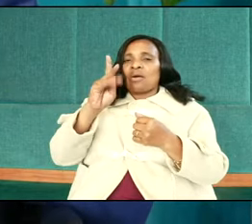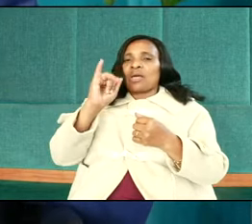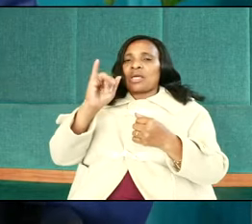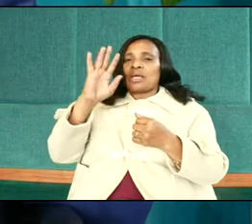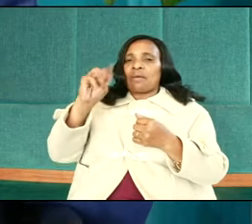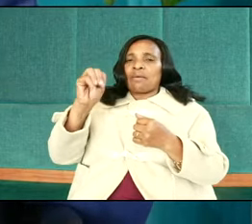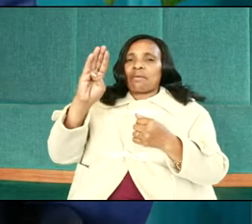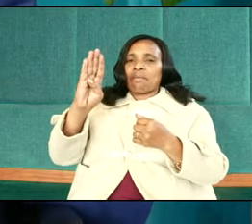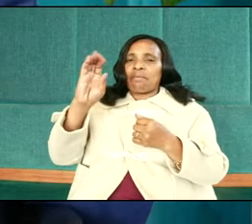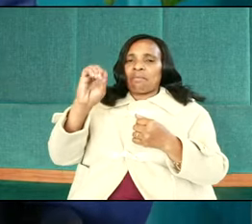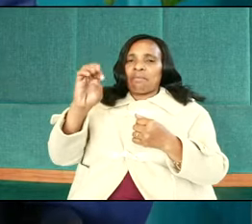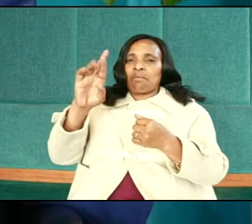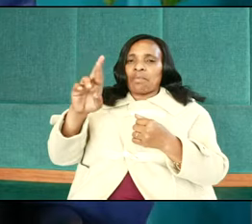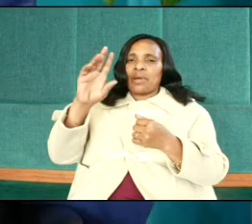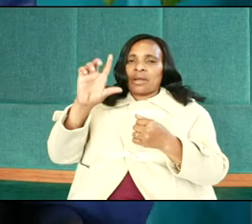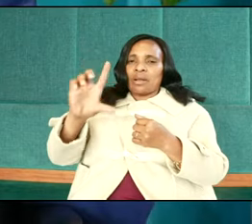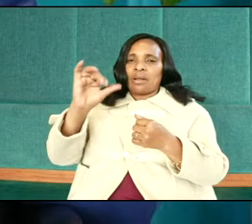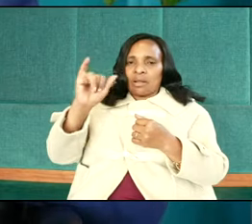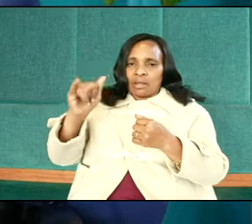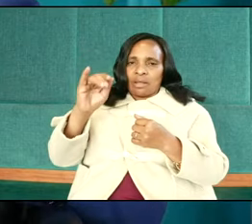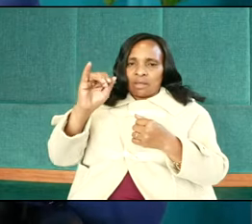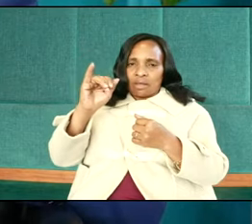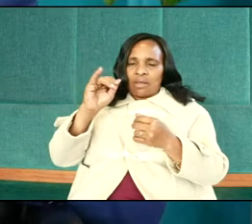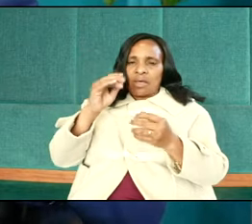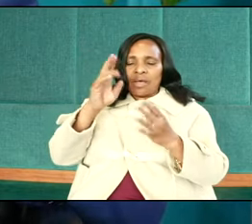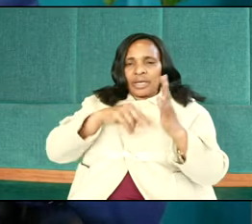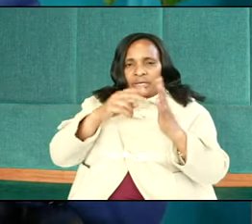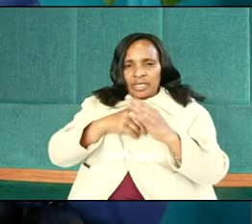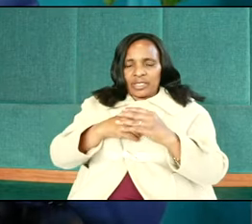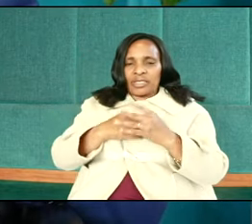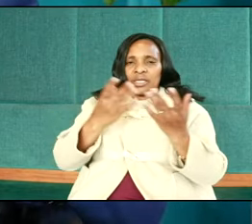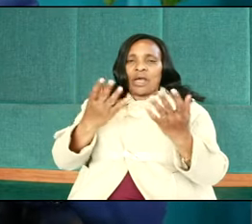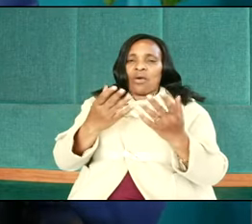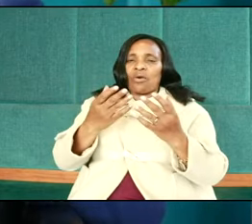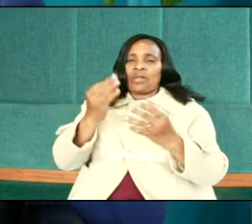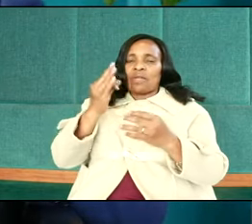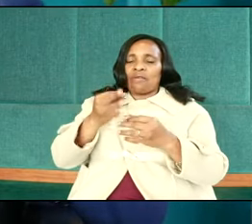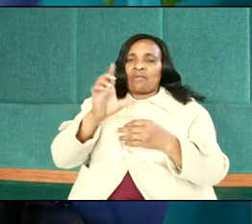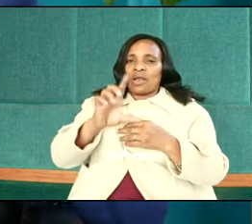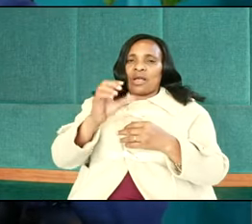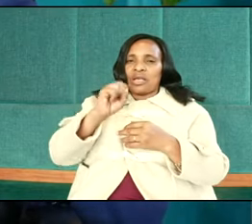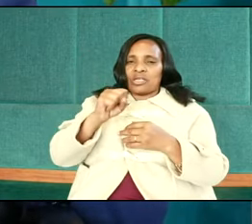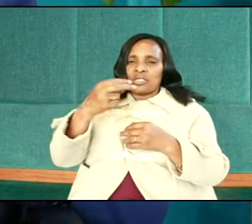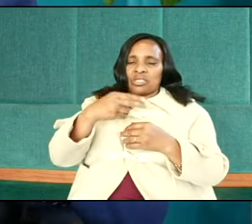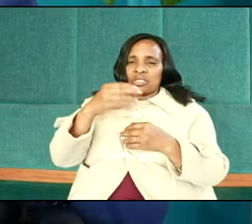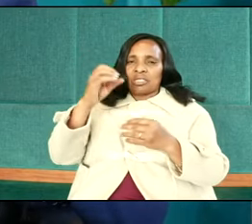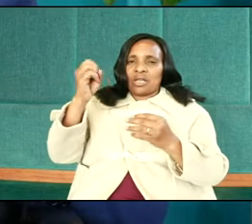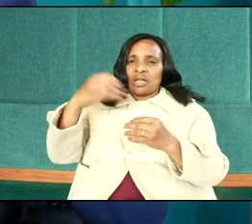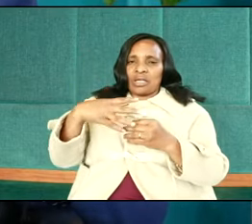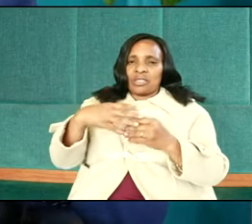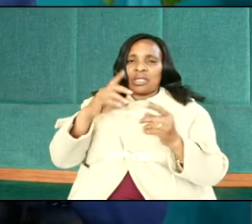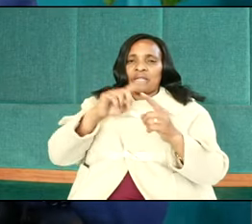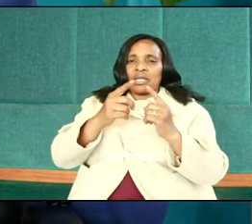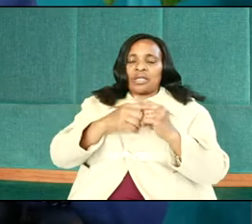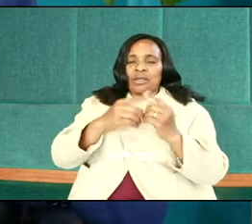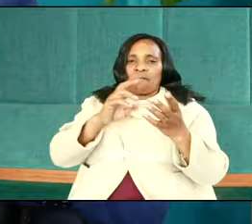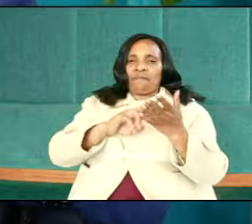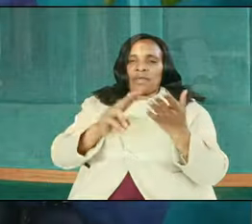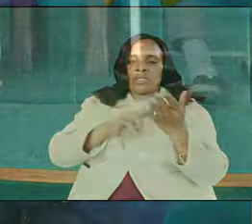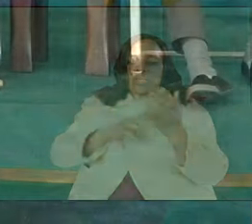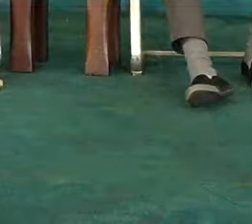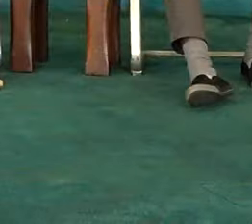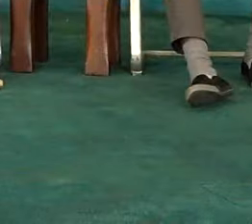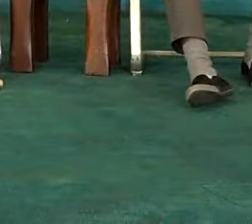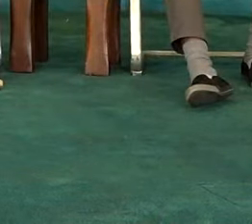now perhaps maybe you can just read for us the flashlight once again and just relate it to the key text and even to our